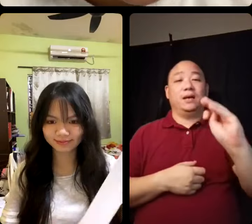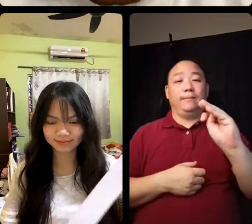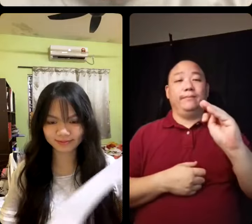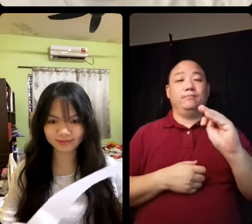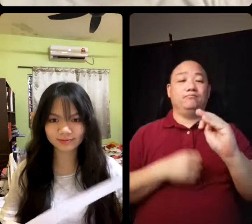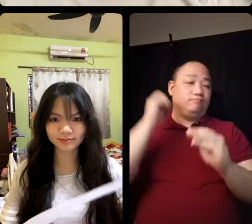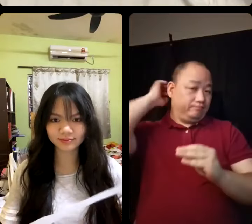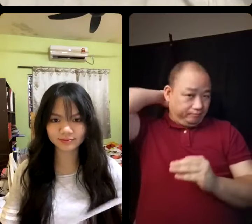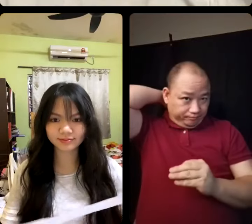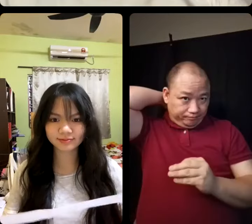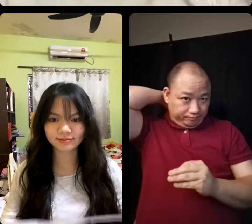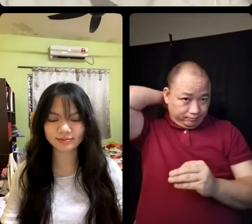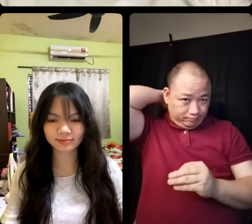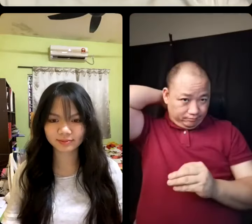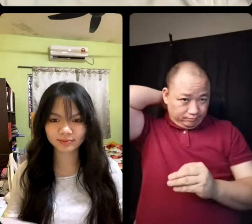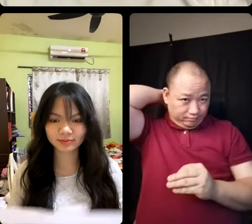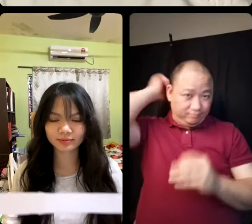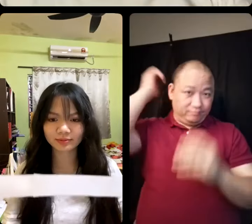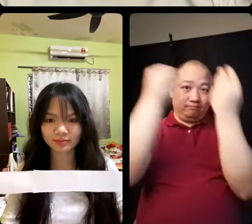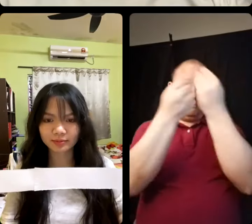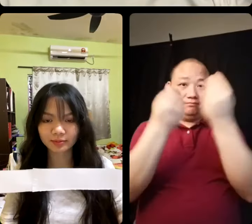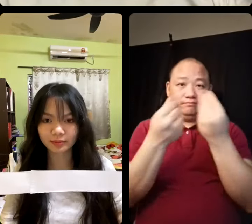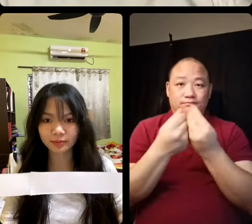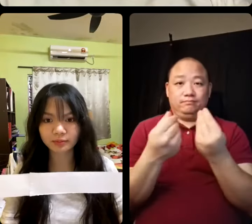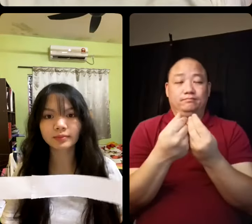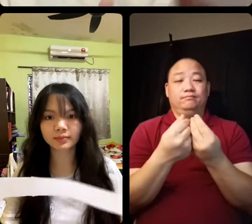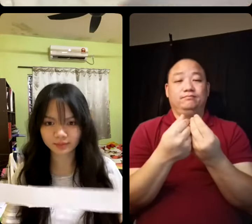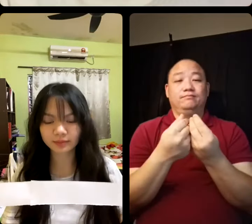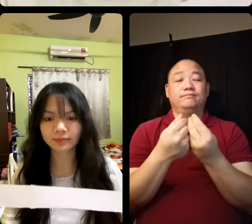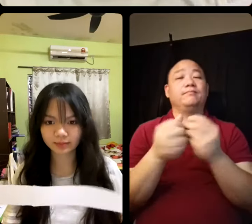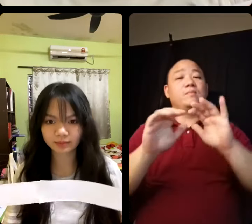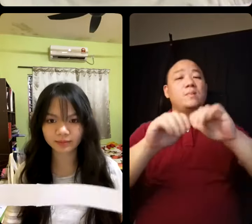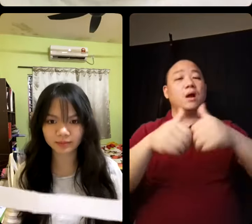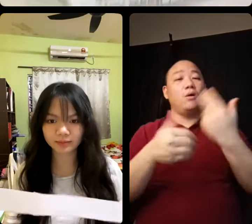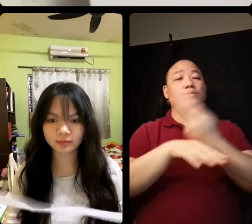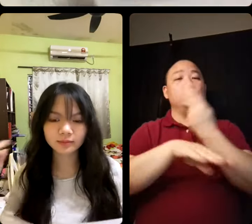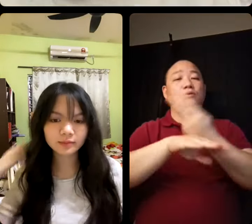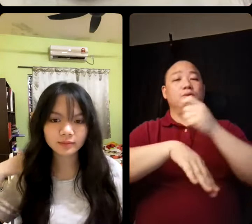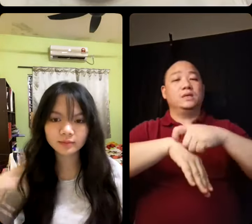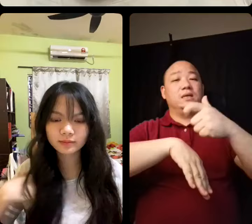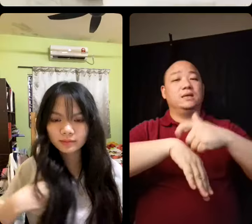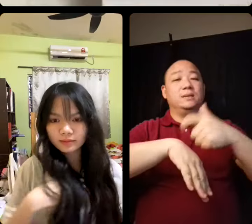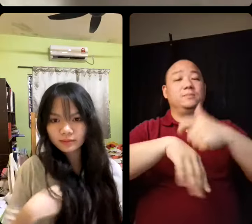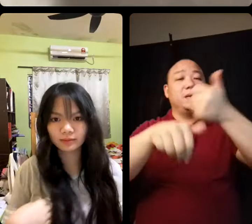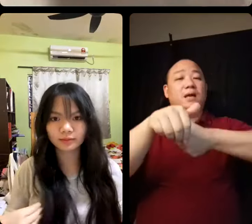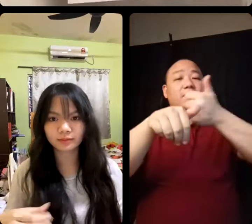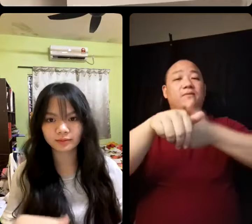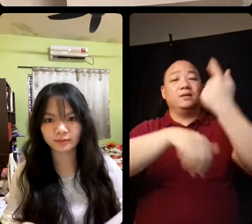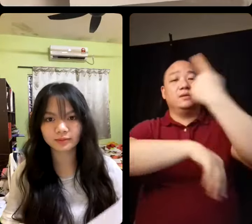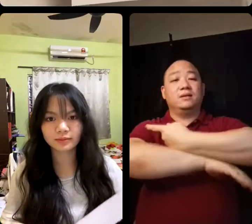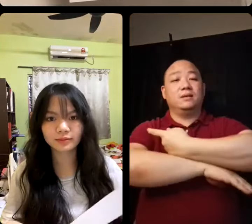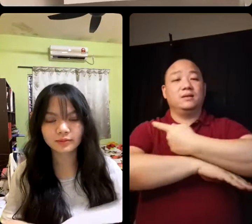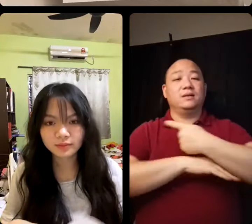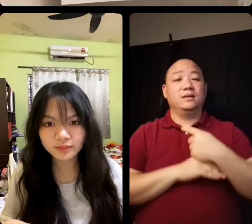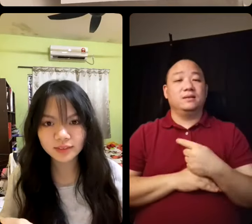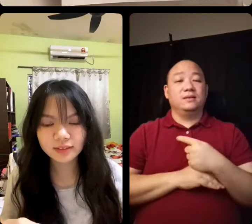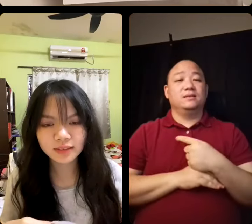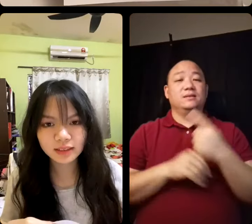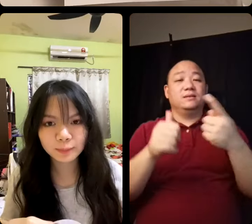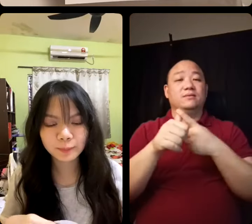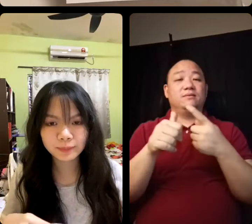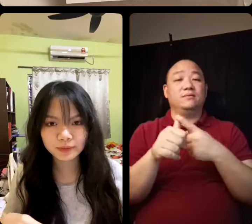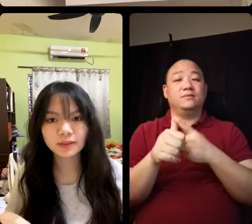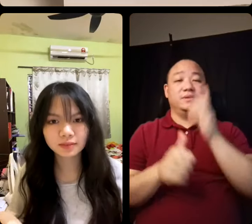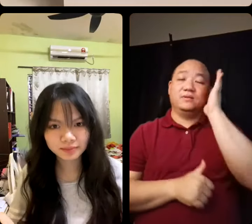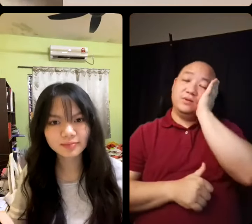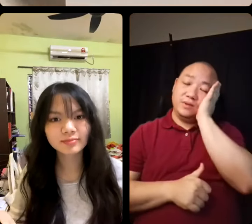How do we use our time every day? Okay, so everyone, let's count the first very important thing, which is our sleeping